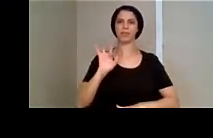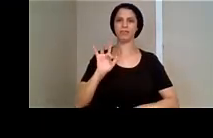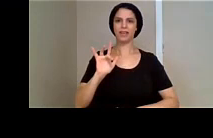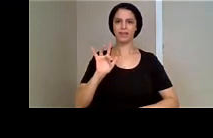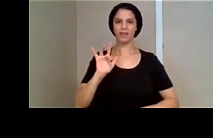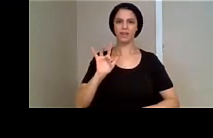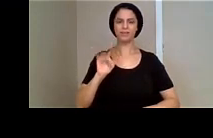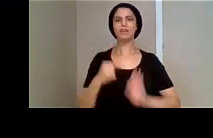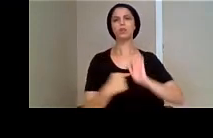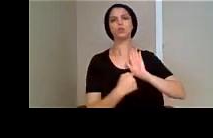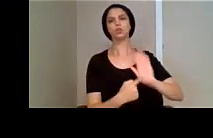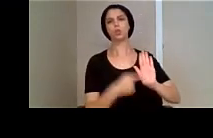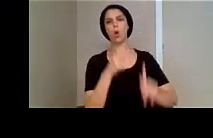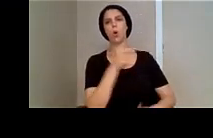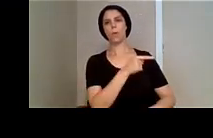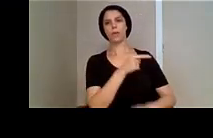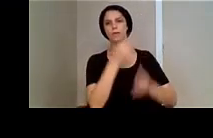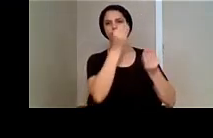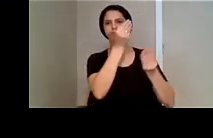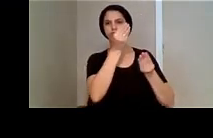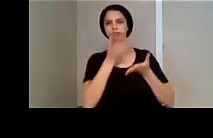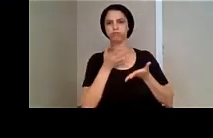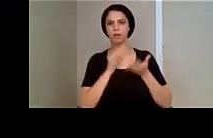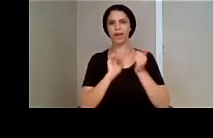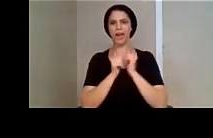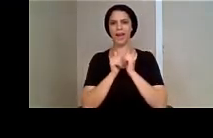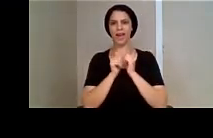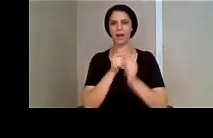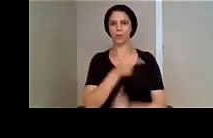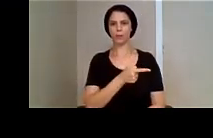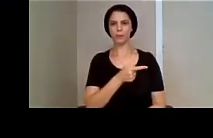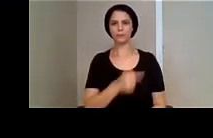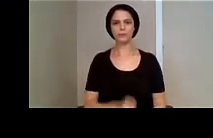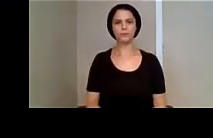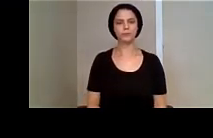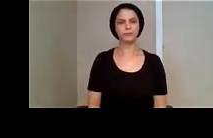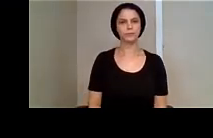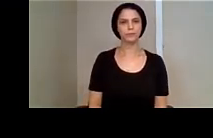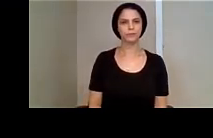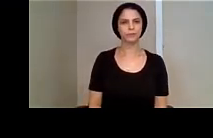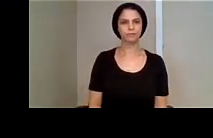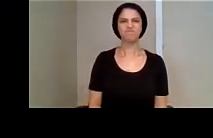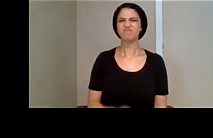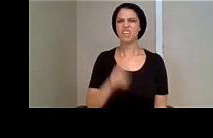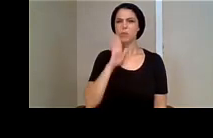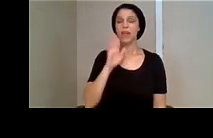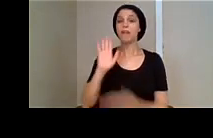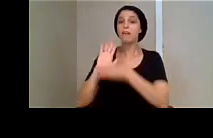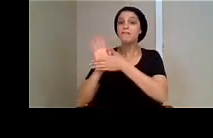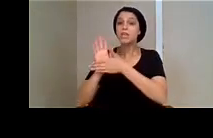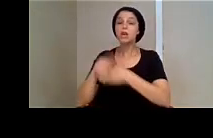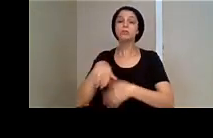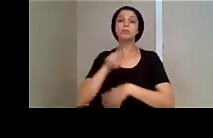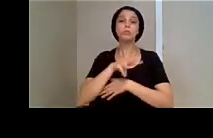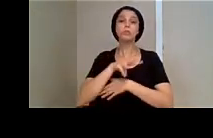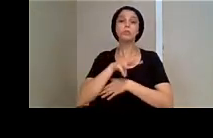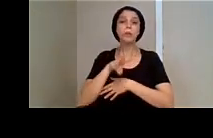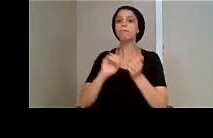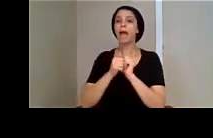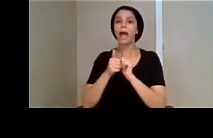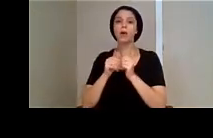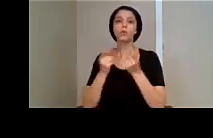going to open up a new page. It's either going to go to a text page or a video page that's going to have that information for me.